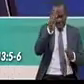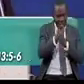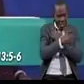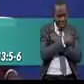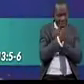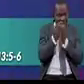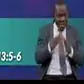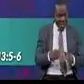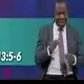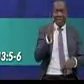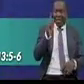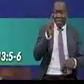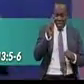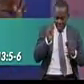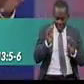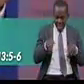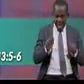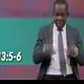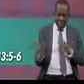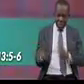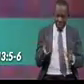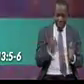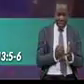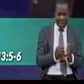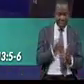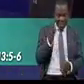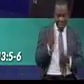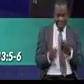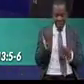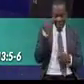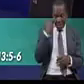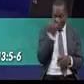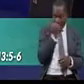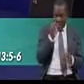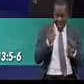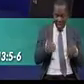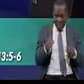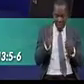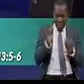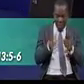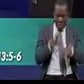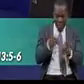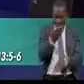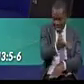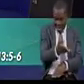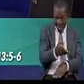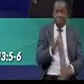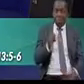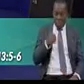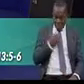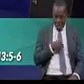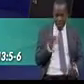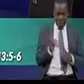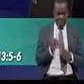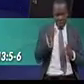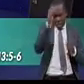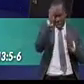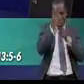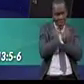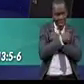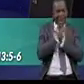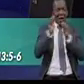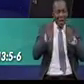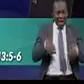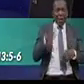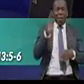walk, Egypt can walk there. I hear you. They're digging their own graves. And then they said, Pharaoh said,